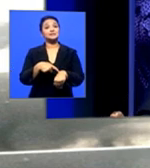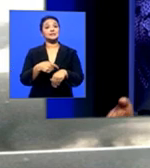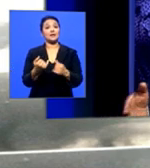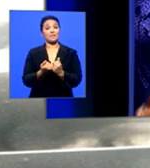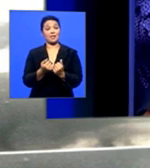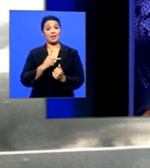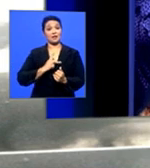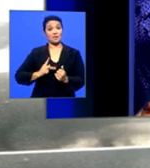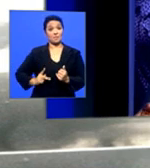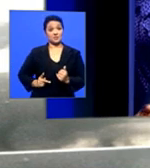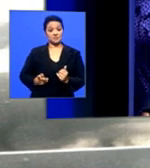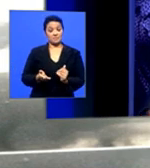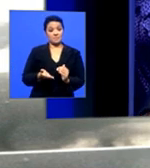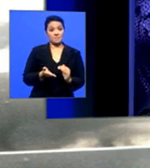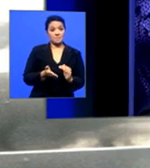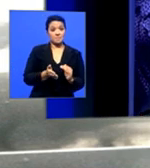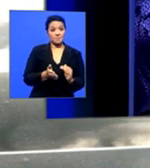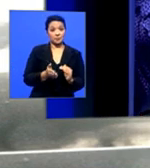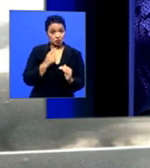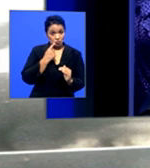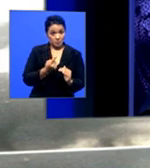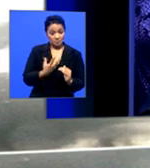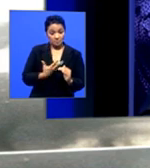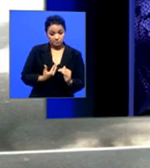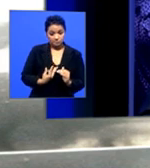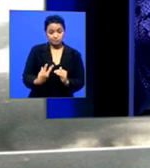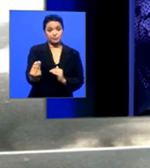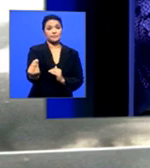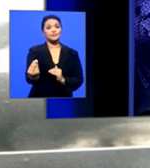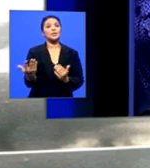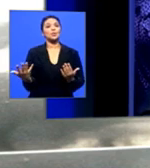the president departs tomorrow,